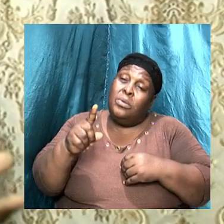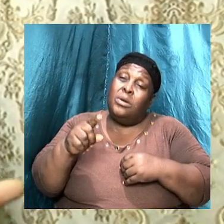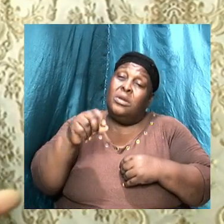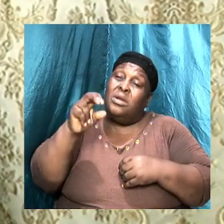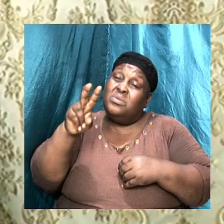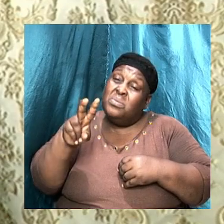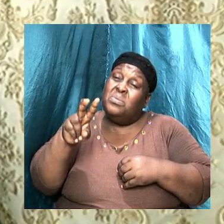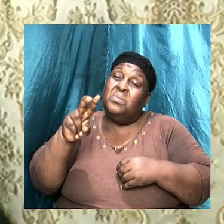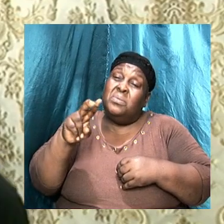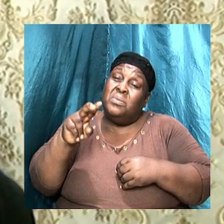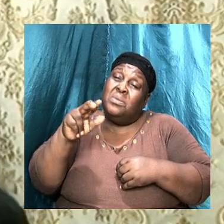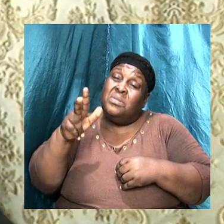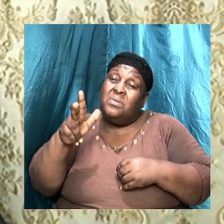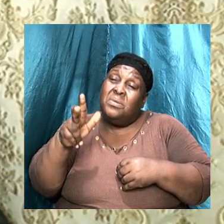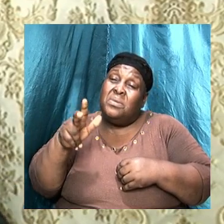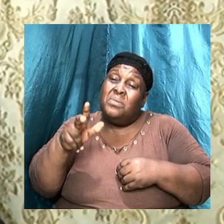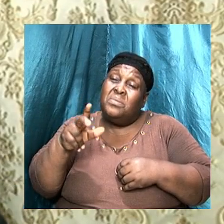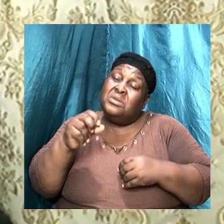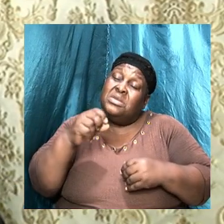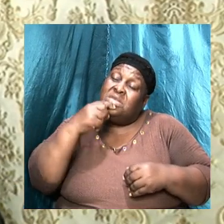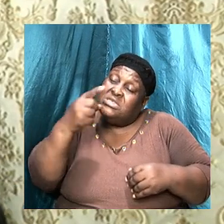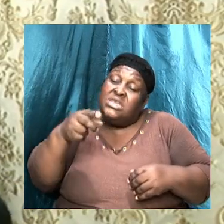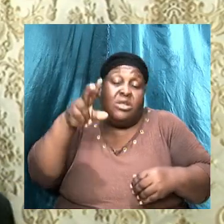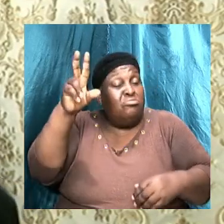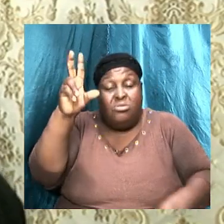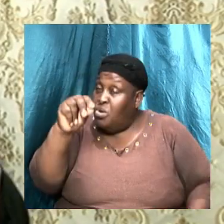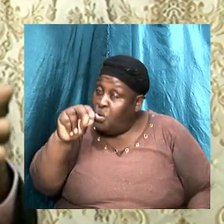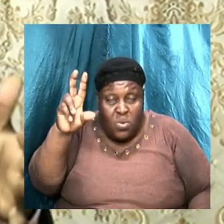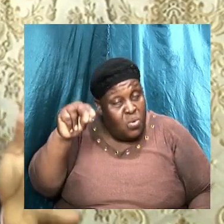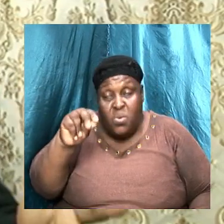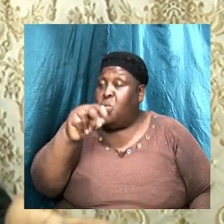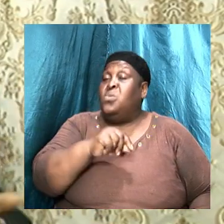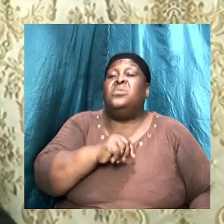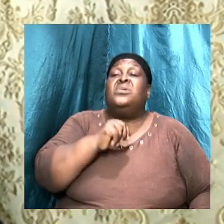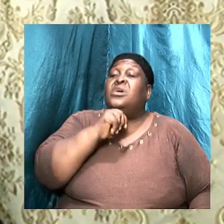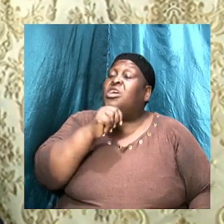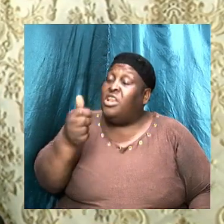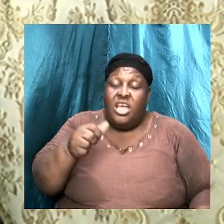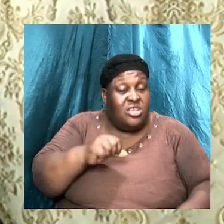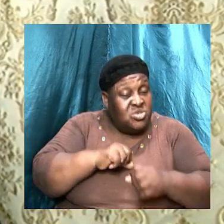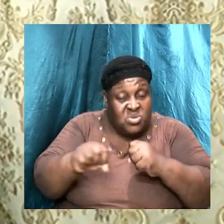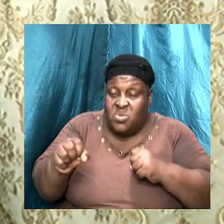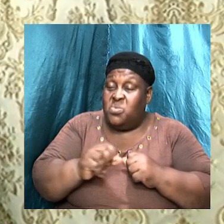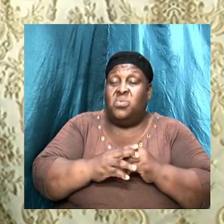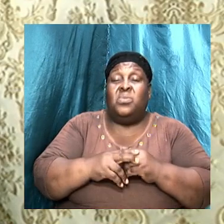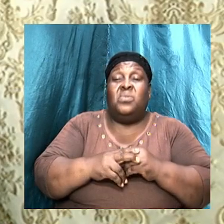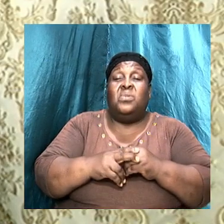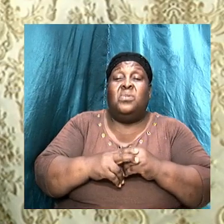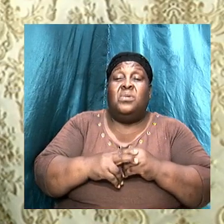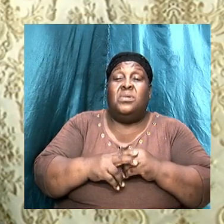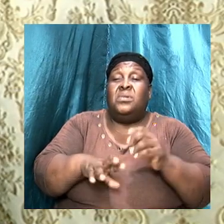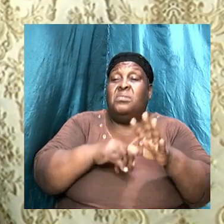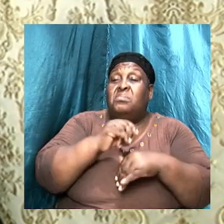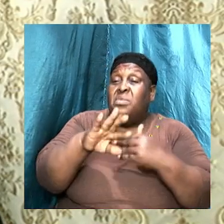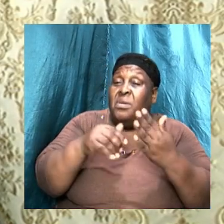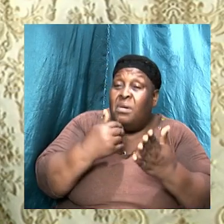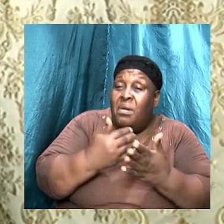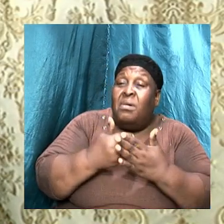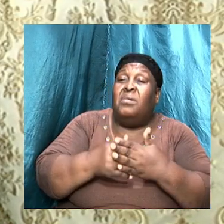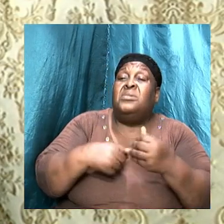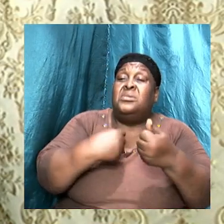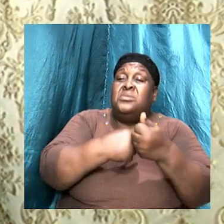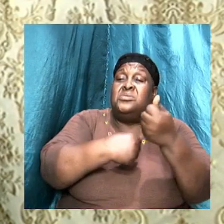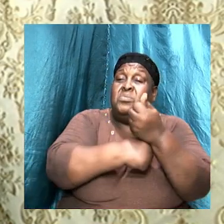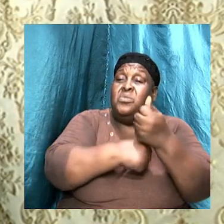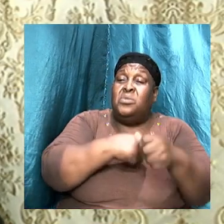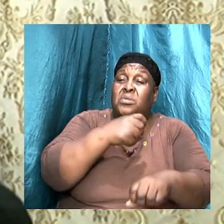probably some of them would interject and say, look here, it's not so it go. But they all supported Peter, and right